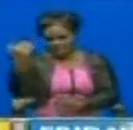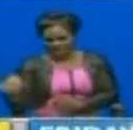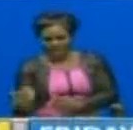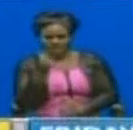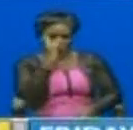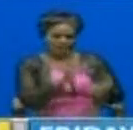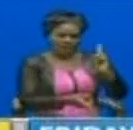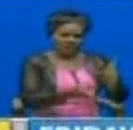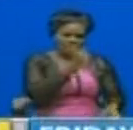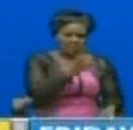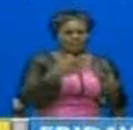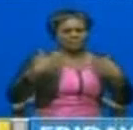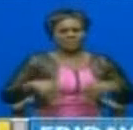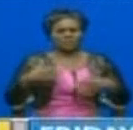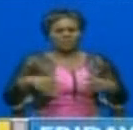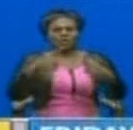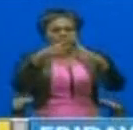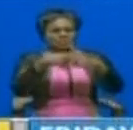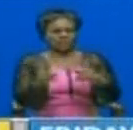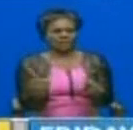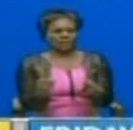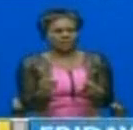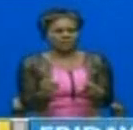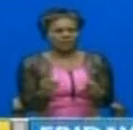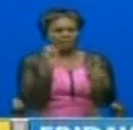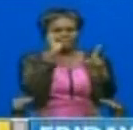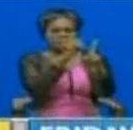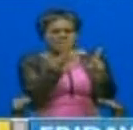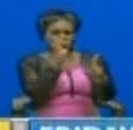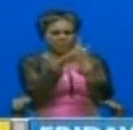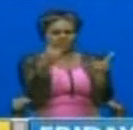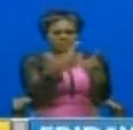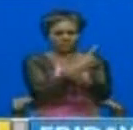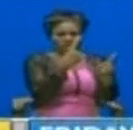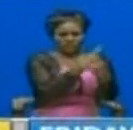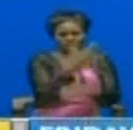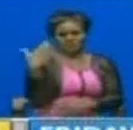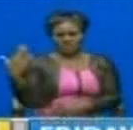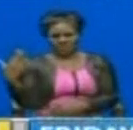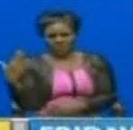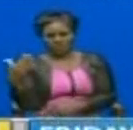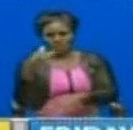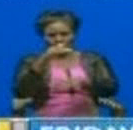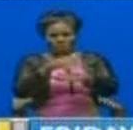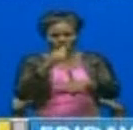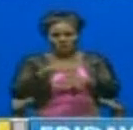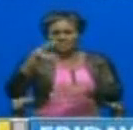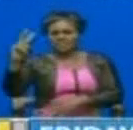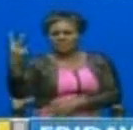athletes. And I stuck with Patrick Sang, and he mentored me, taught me so many things. So I call him my